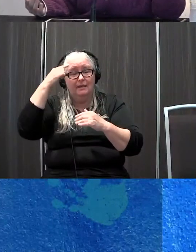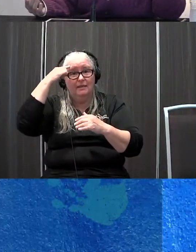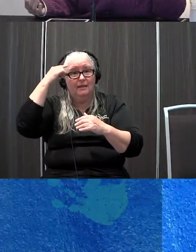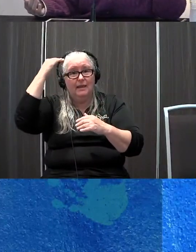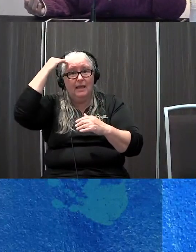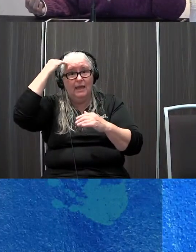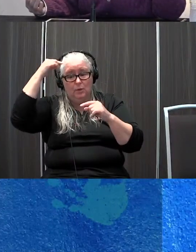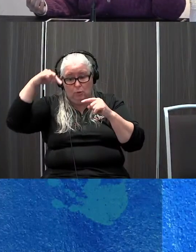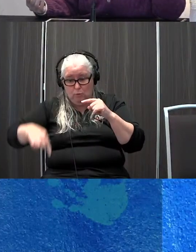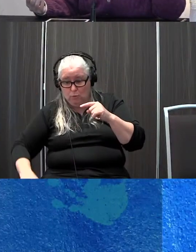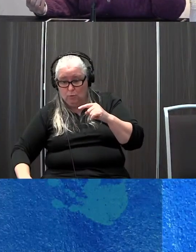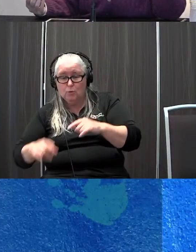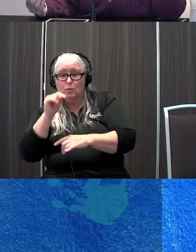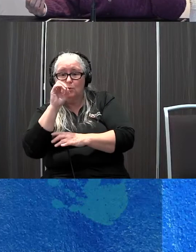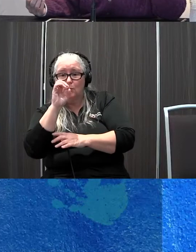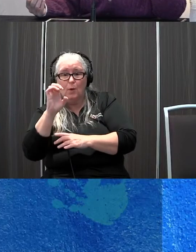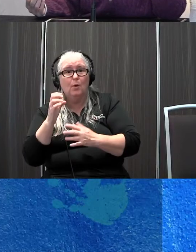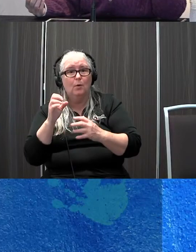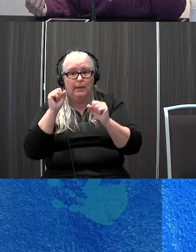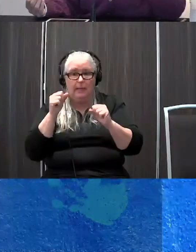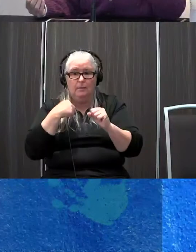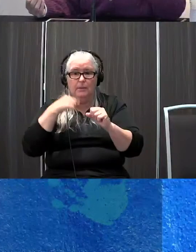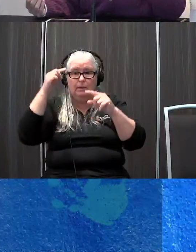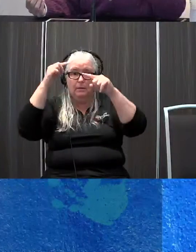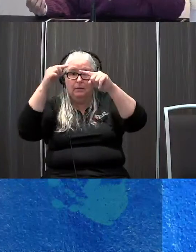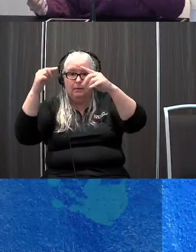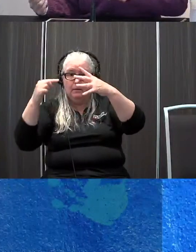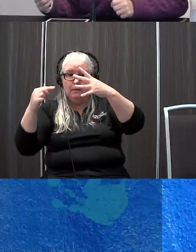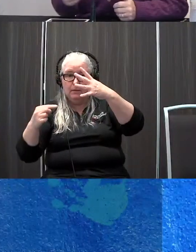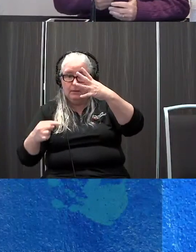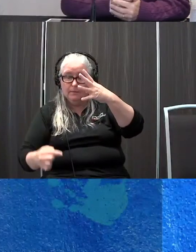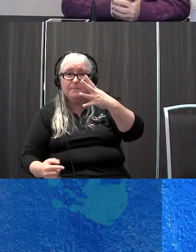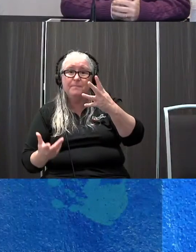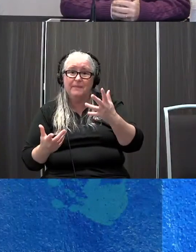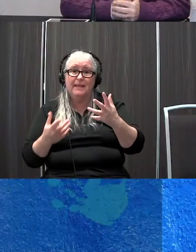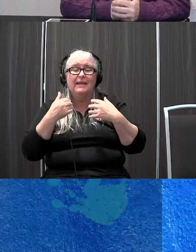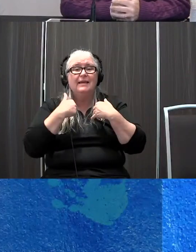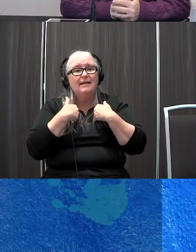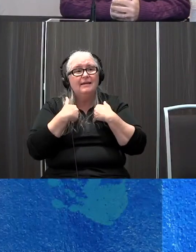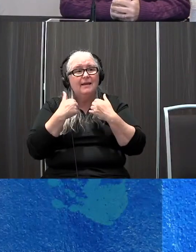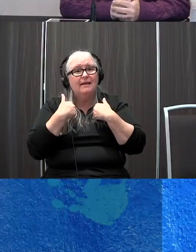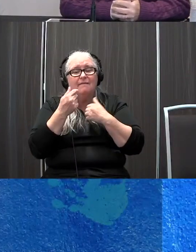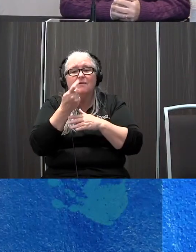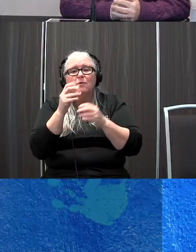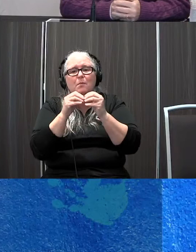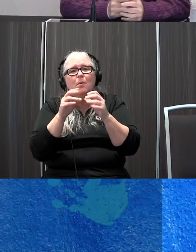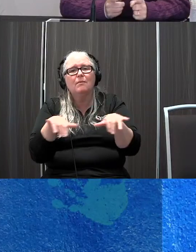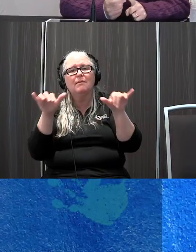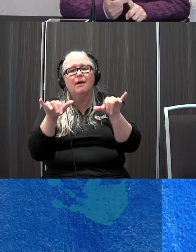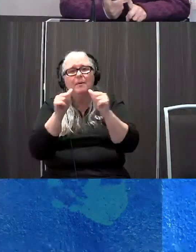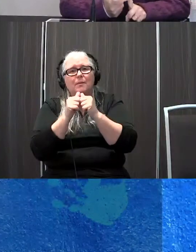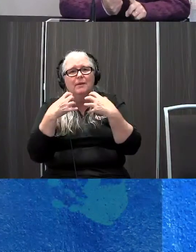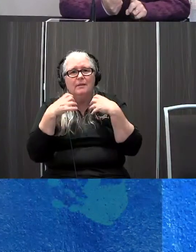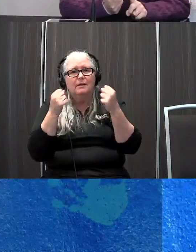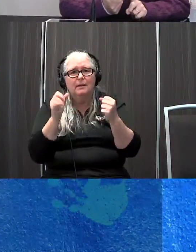going to think through, okay, could it be this? Could it be this? And I kind of hit on a few more common things for kids with charge, things